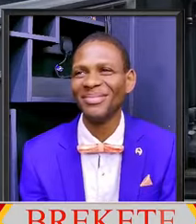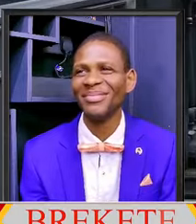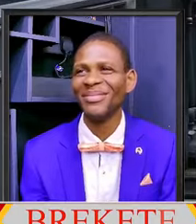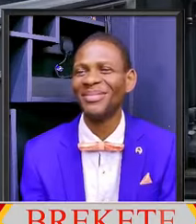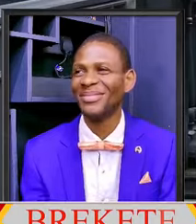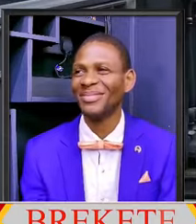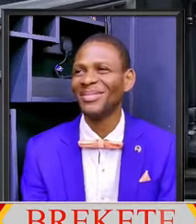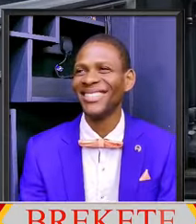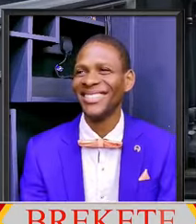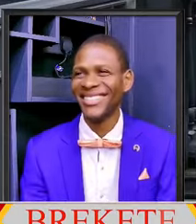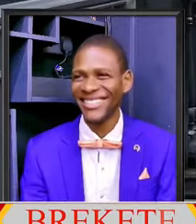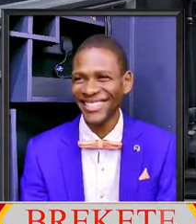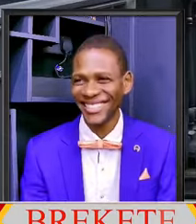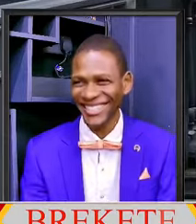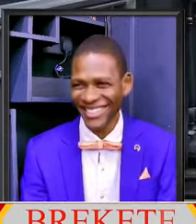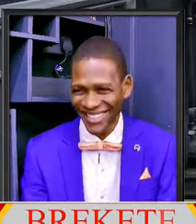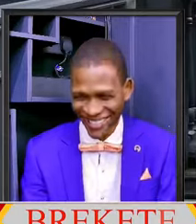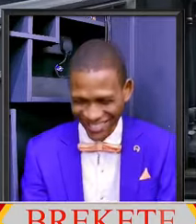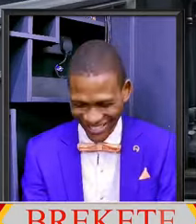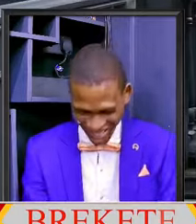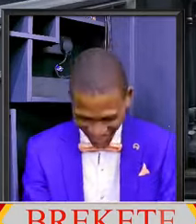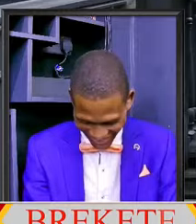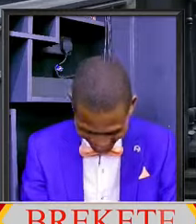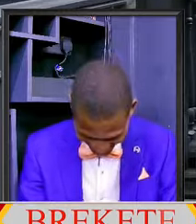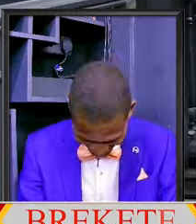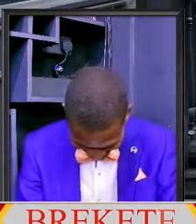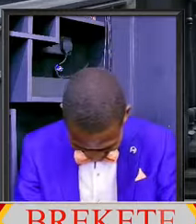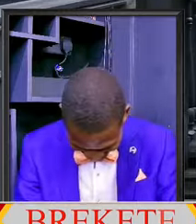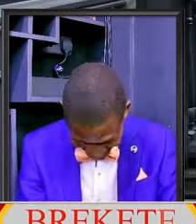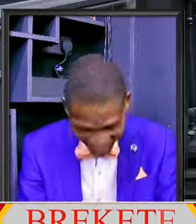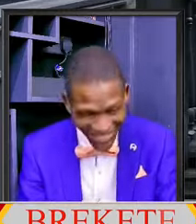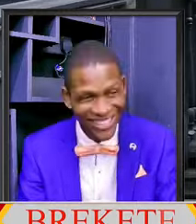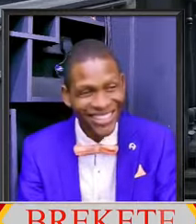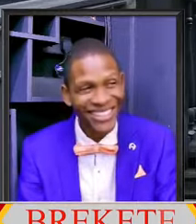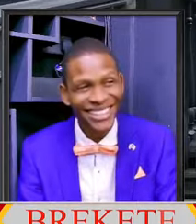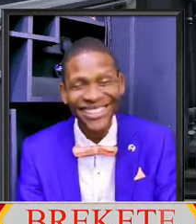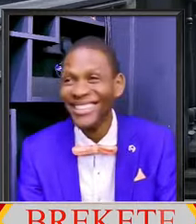Now you, Percy, where see the?